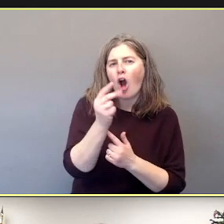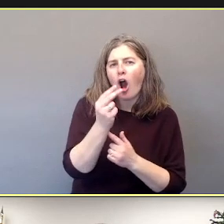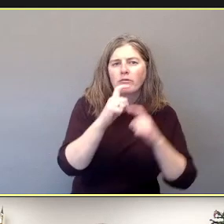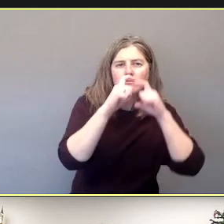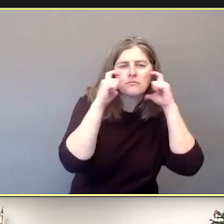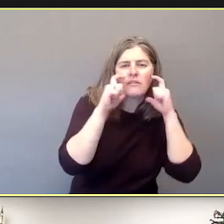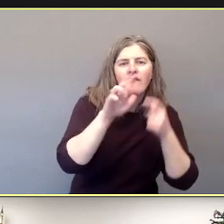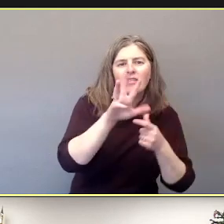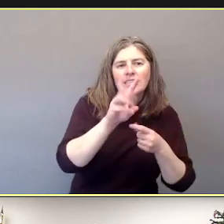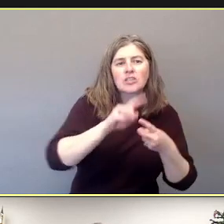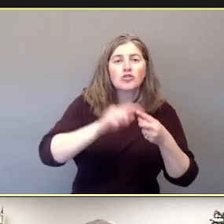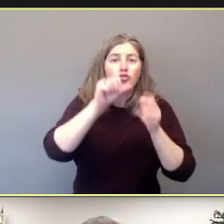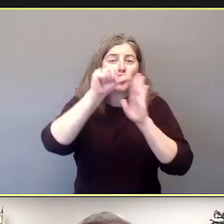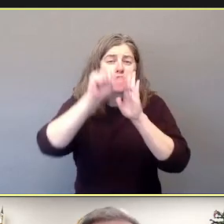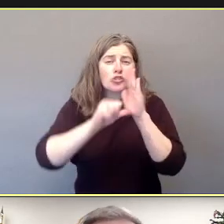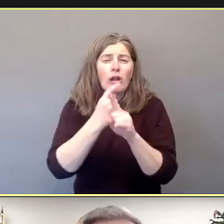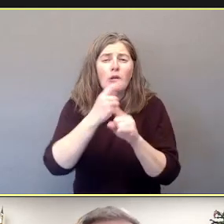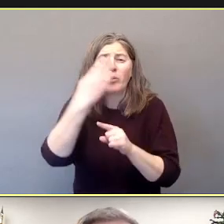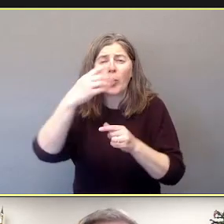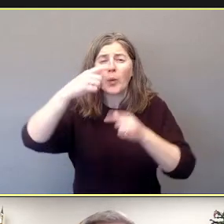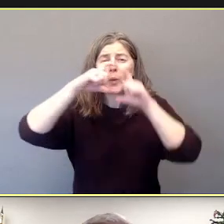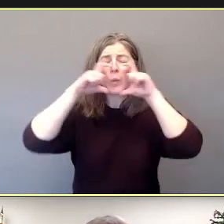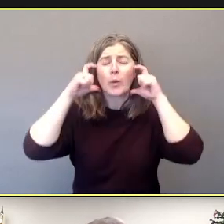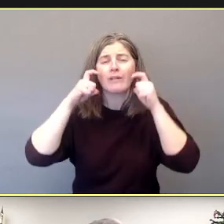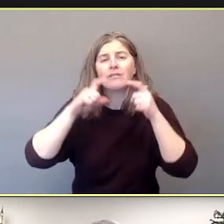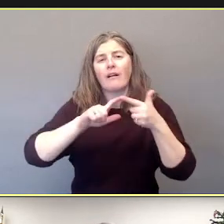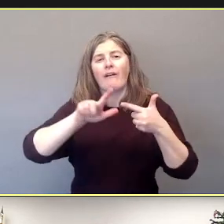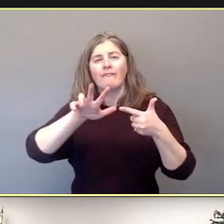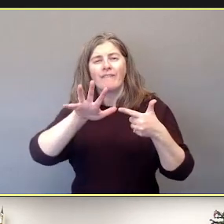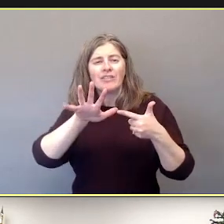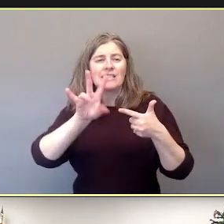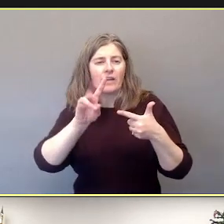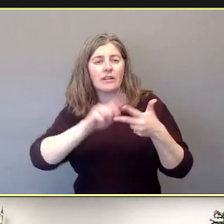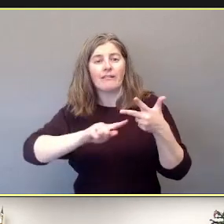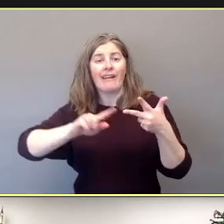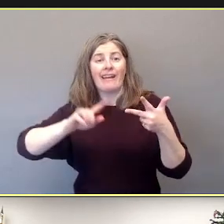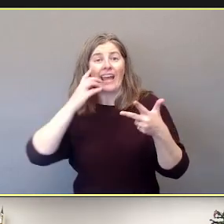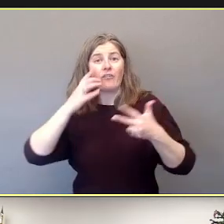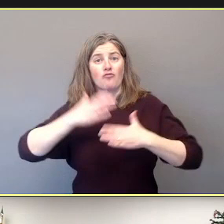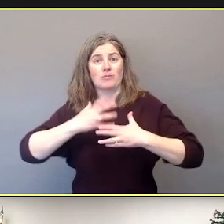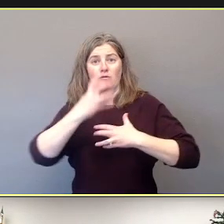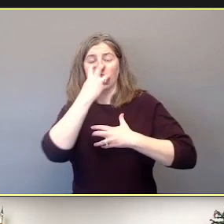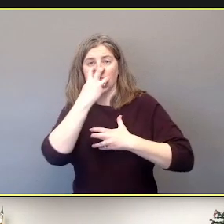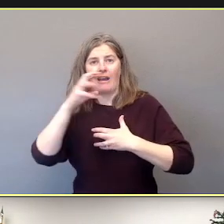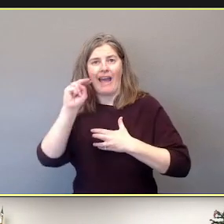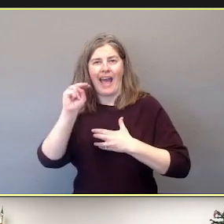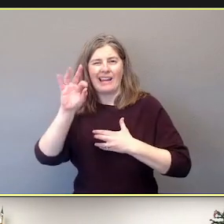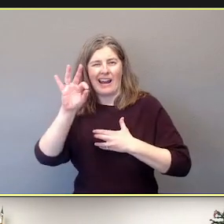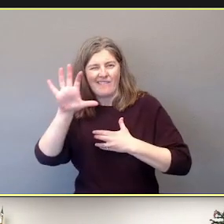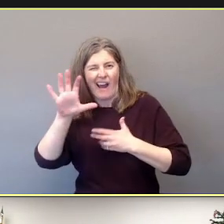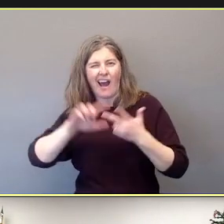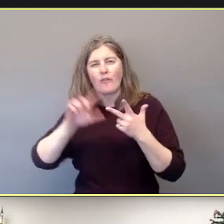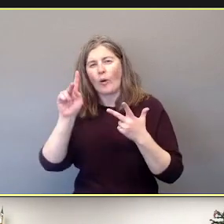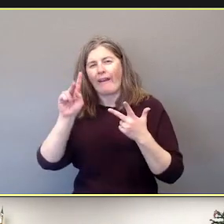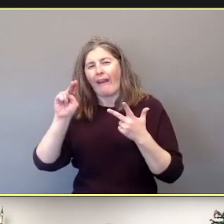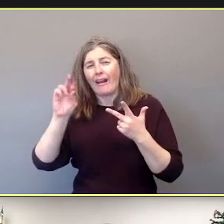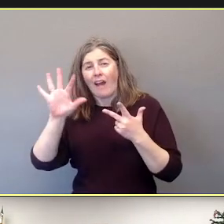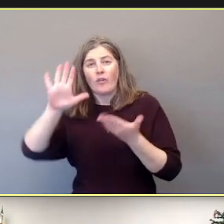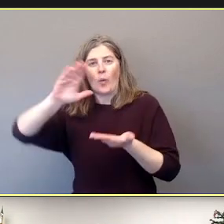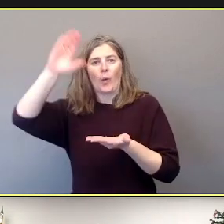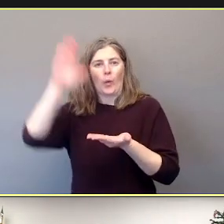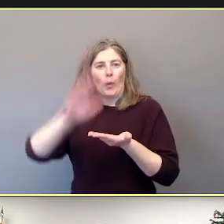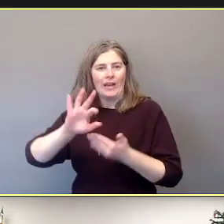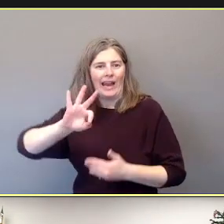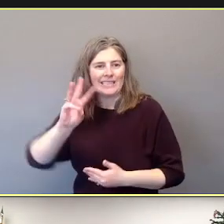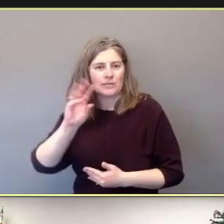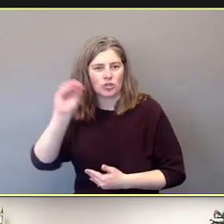surgical mask, 83% reduction with a respirator, an N95 or a KN95.